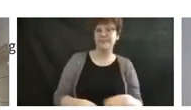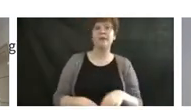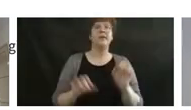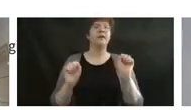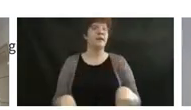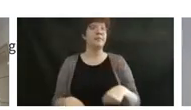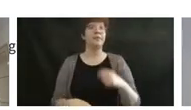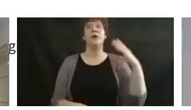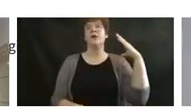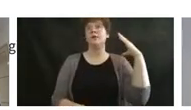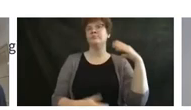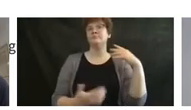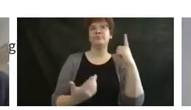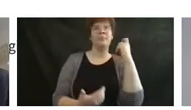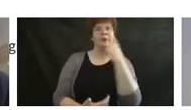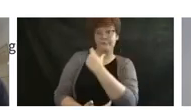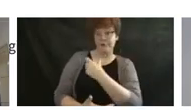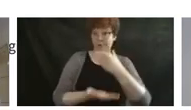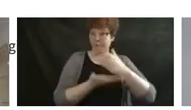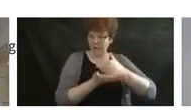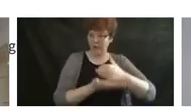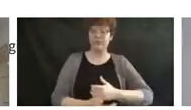could be a car, it could be,